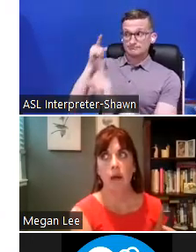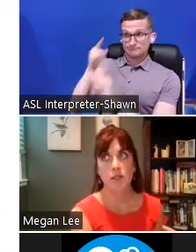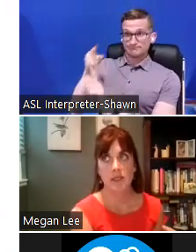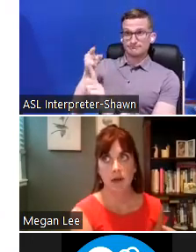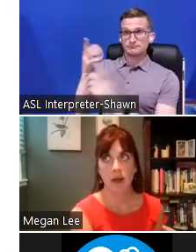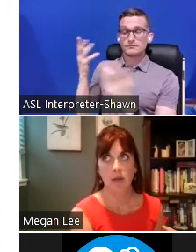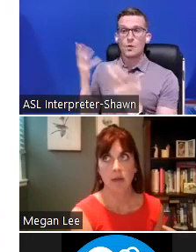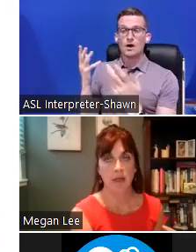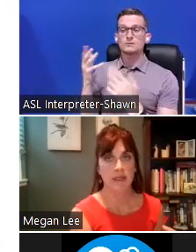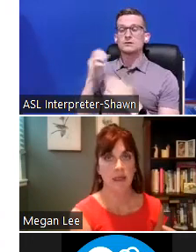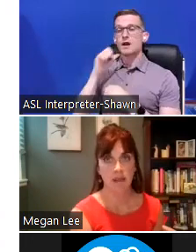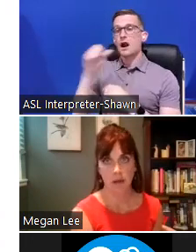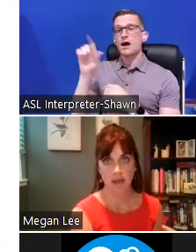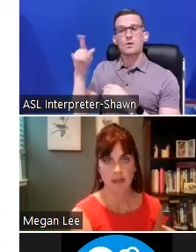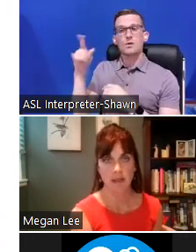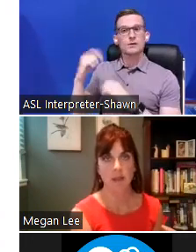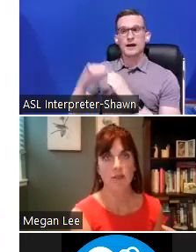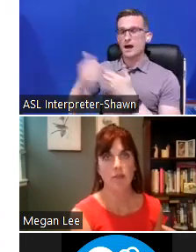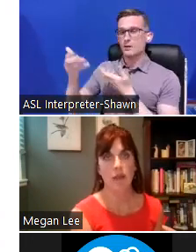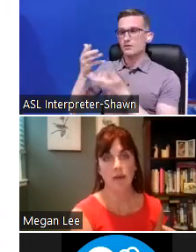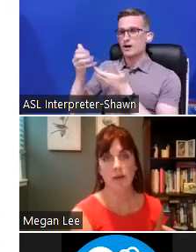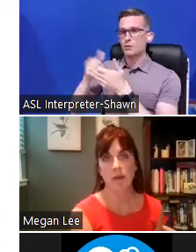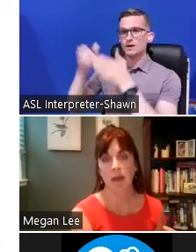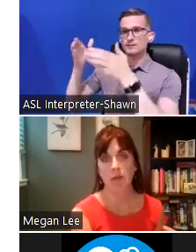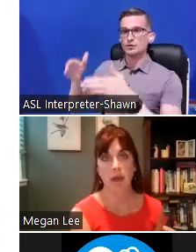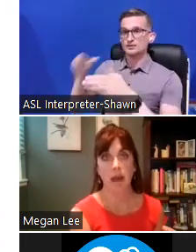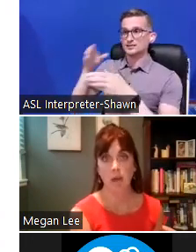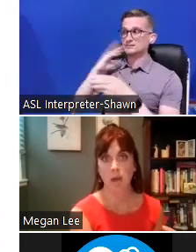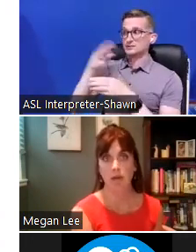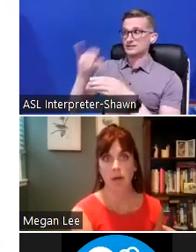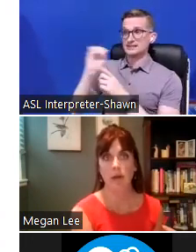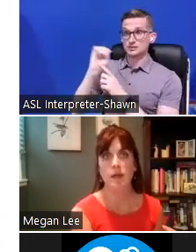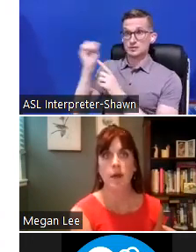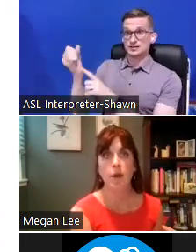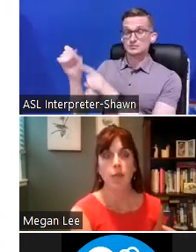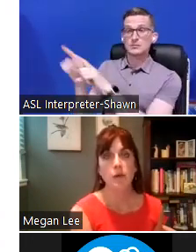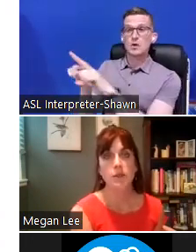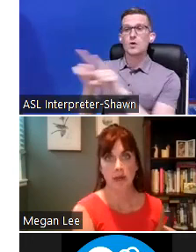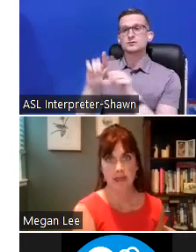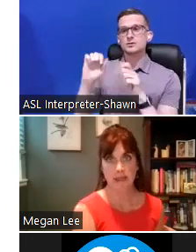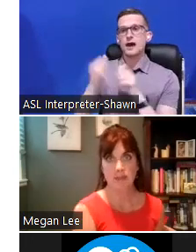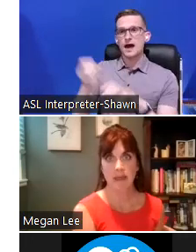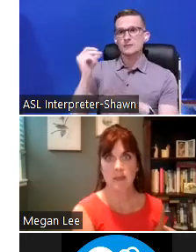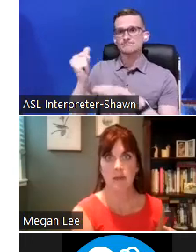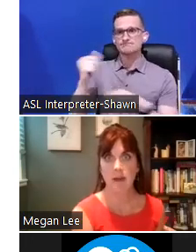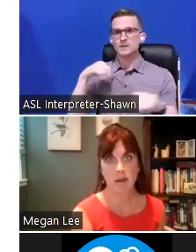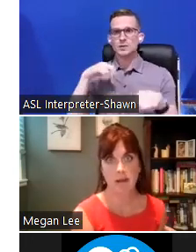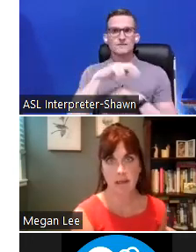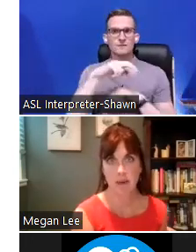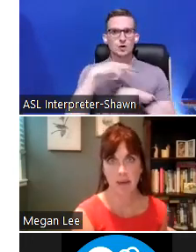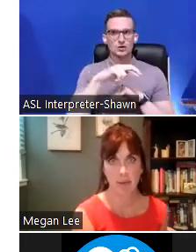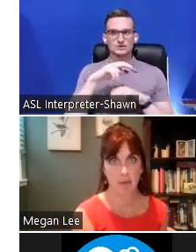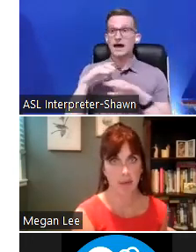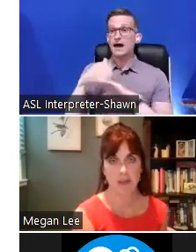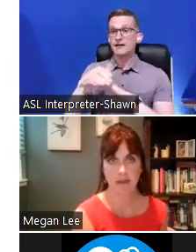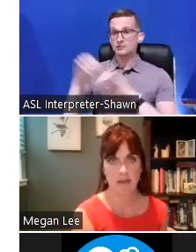to not just interact with the person in the crisis situation, but then also how to make really adequate referrals post-crisis, because we found that that's